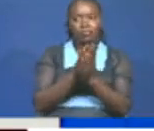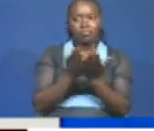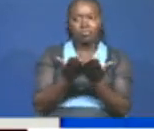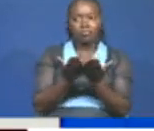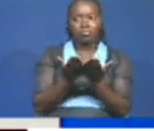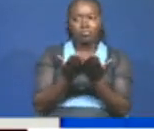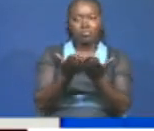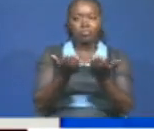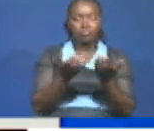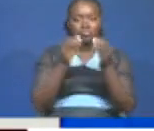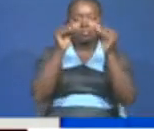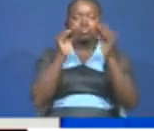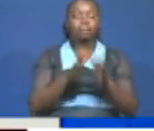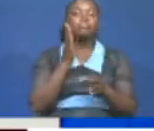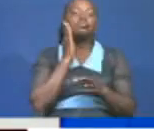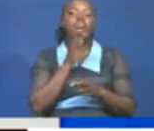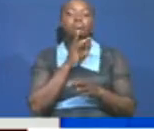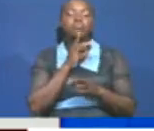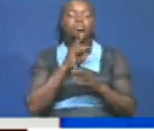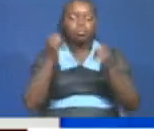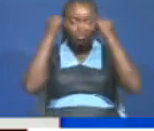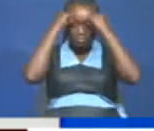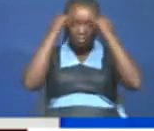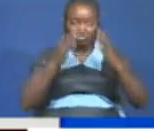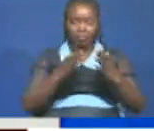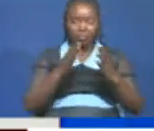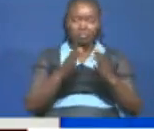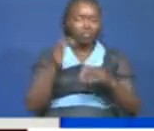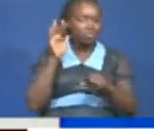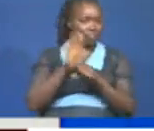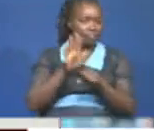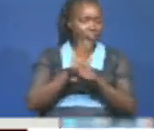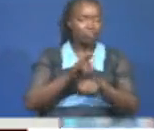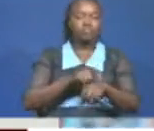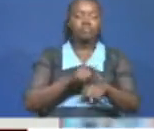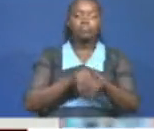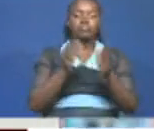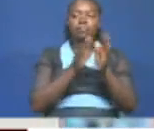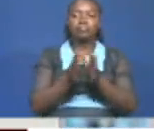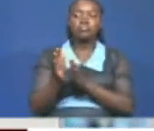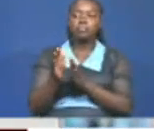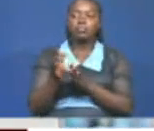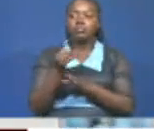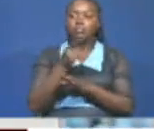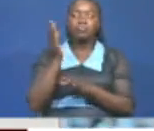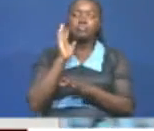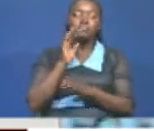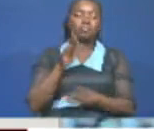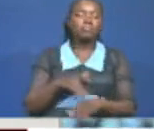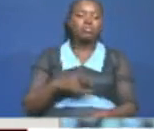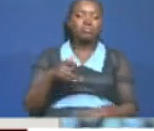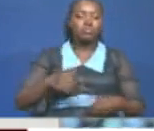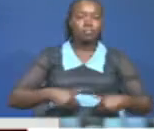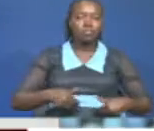need a teacher, parent, and pupils to take a lot of time in preparation. Though parents feel junior secondary